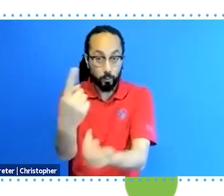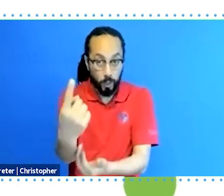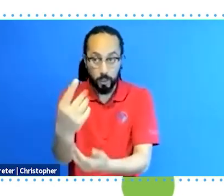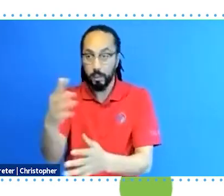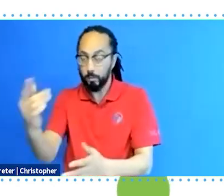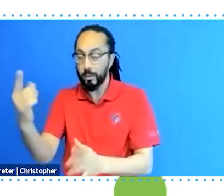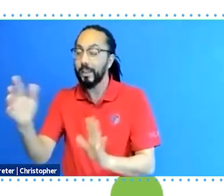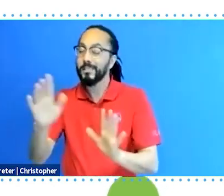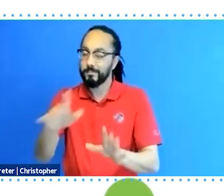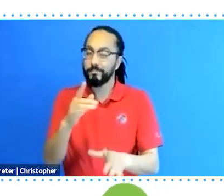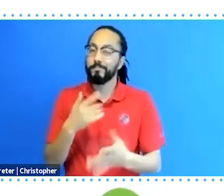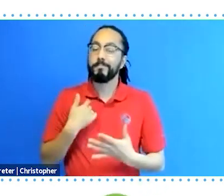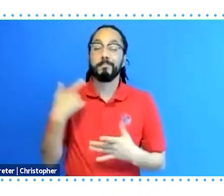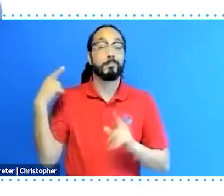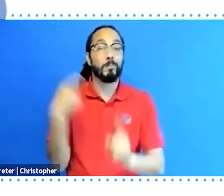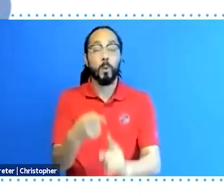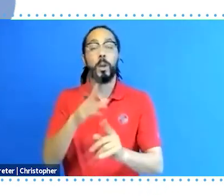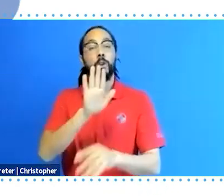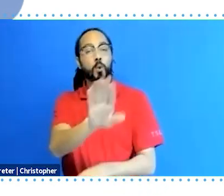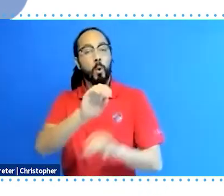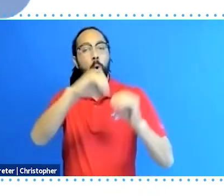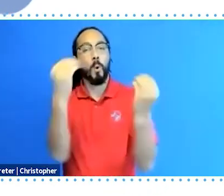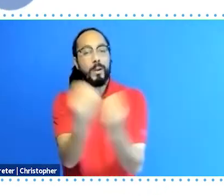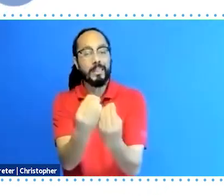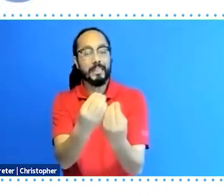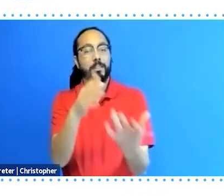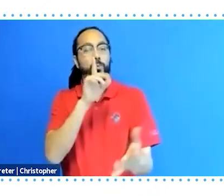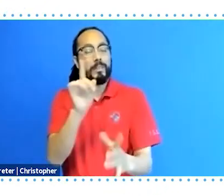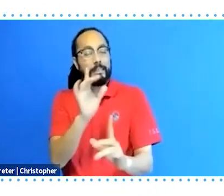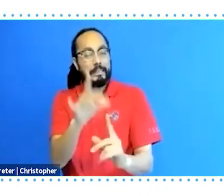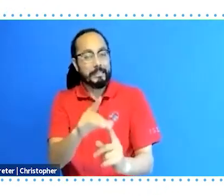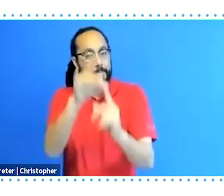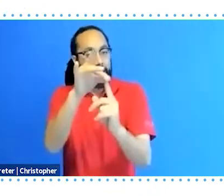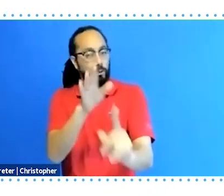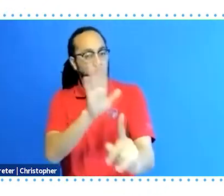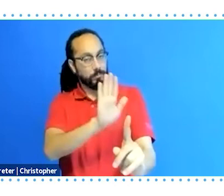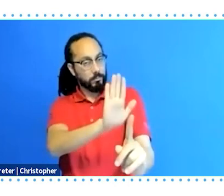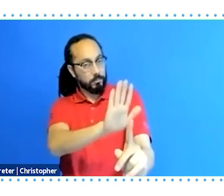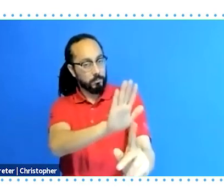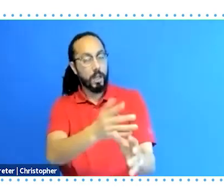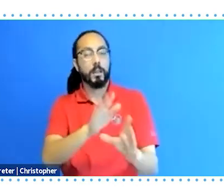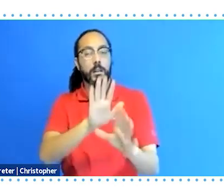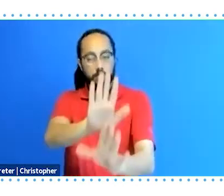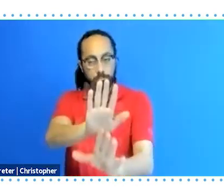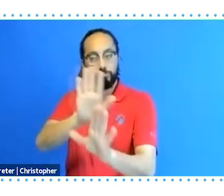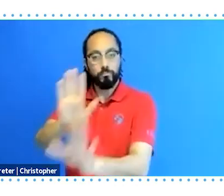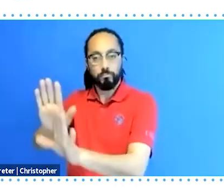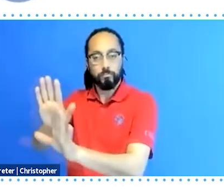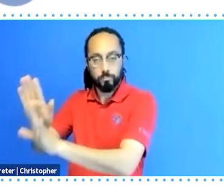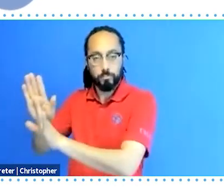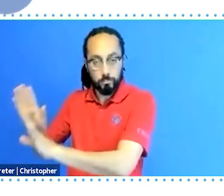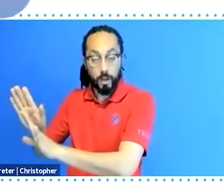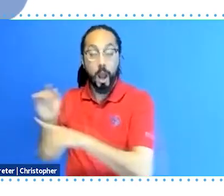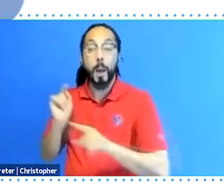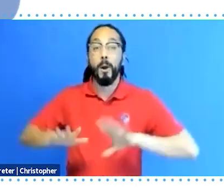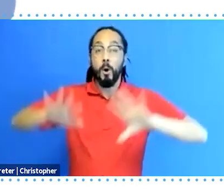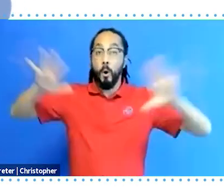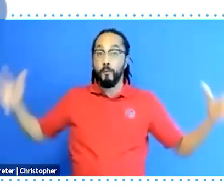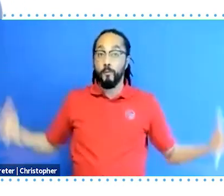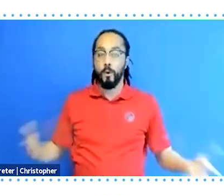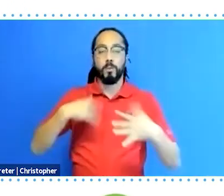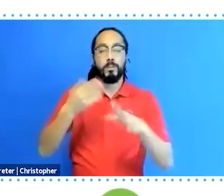your organization. But is there more that we can do together as a sector to look at that systemic change? And that teal